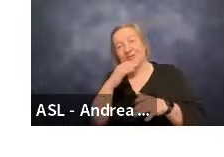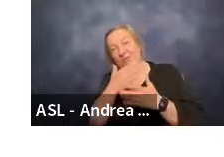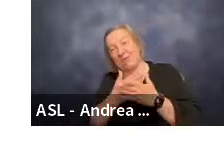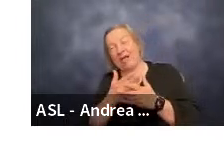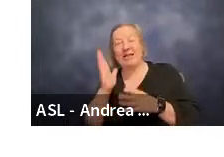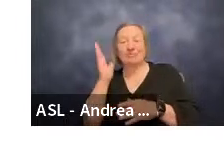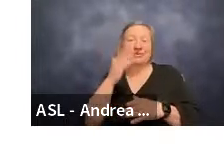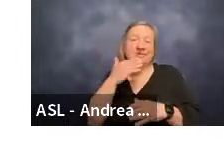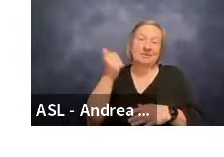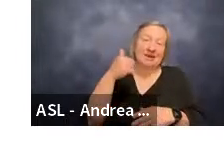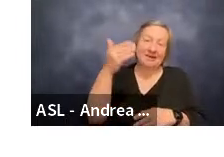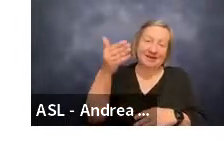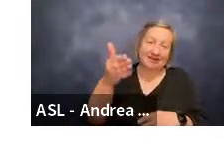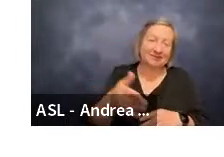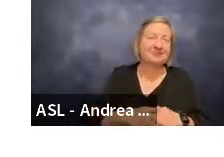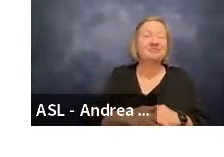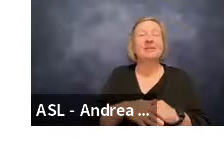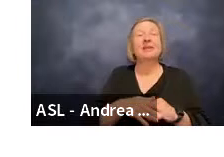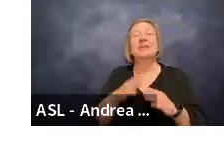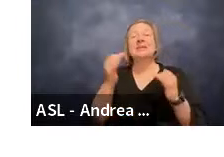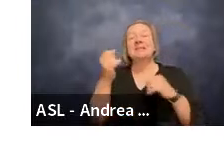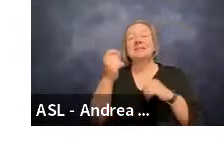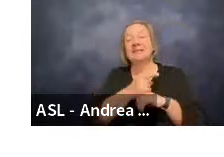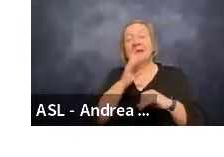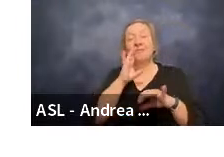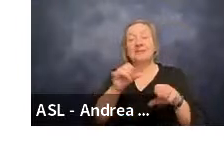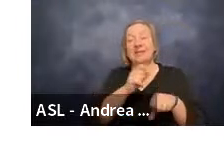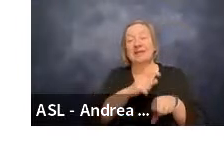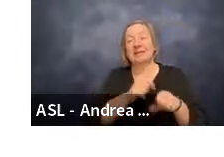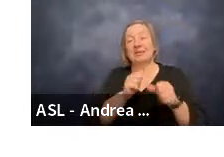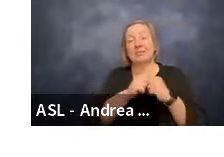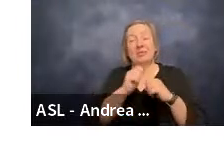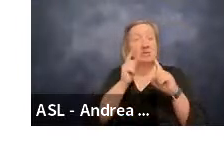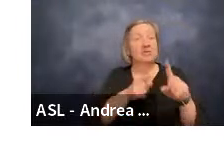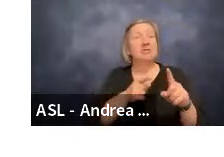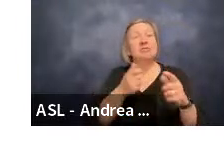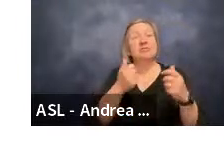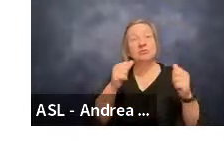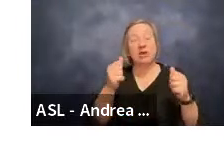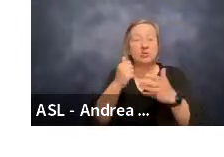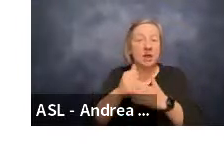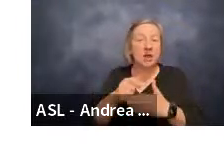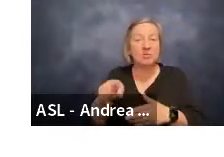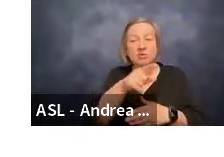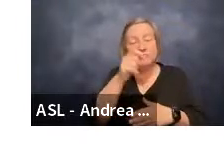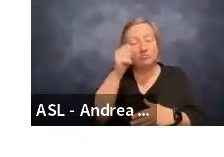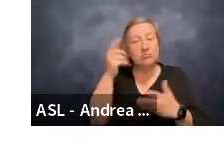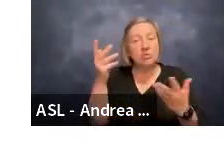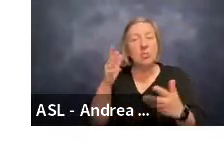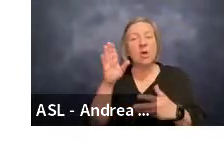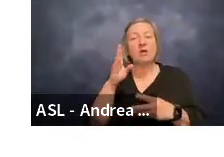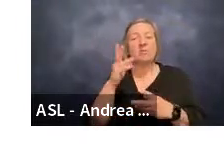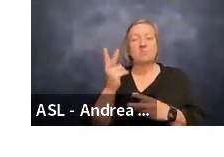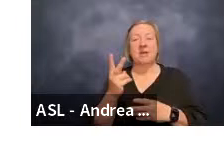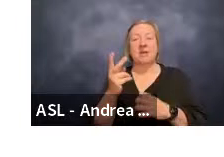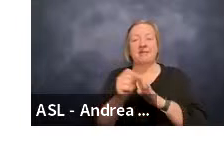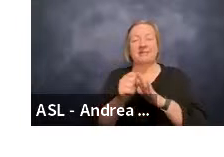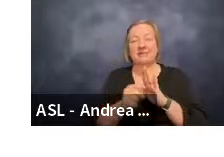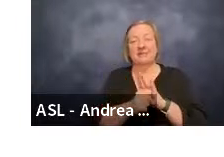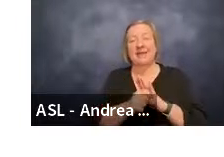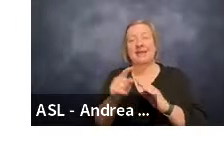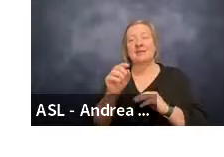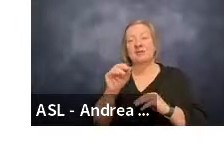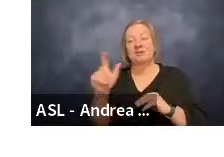better in the future. So today we're going to spend some time with the objectives really of trying to help you understand what the Bi-State Toll